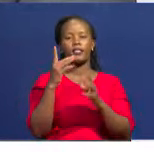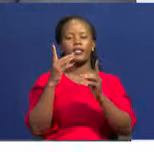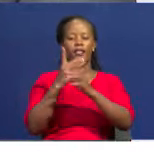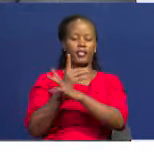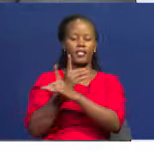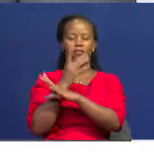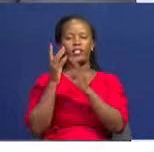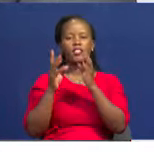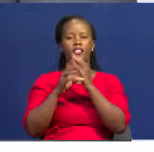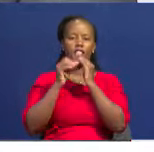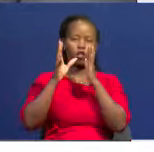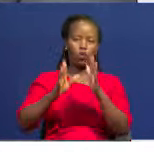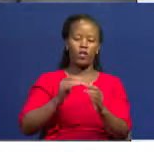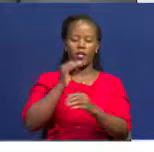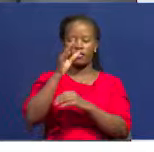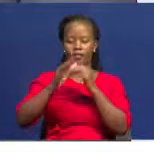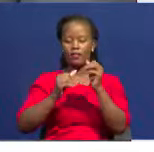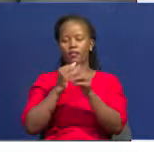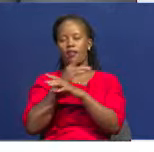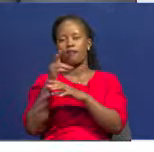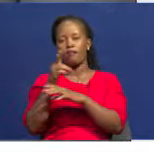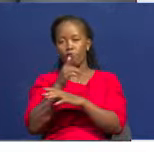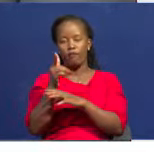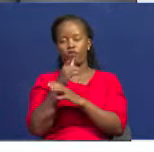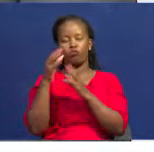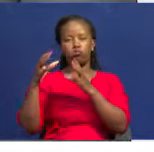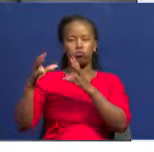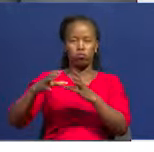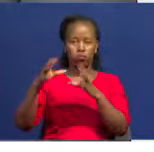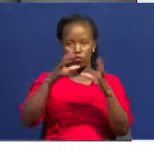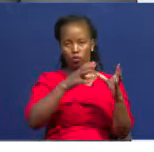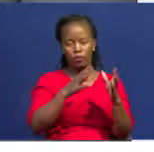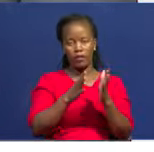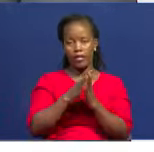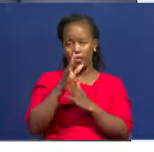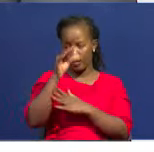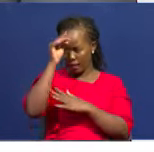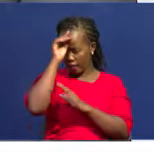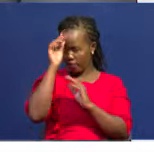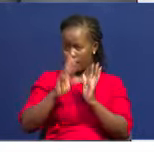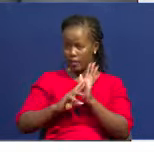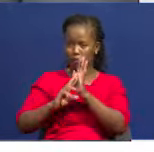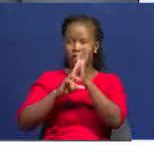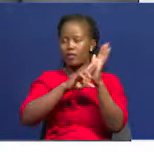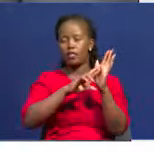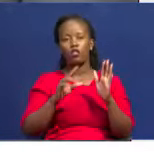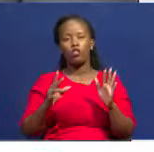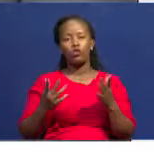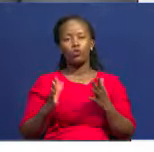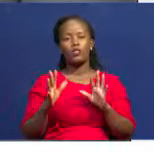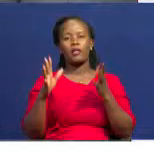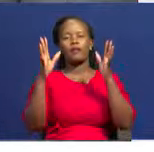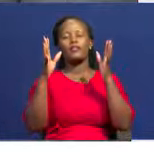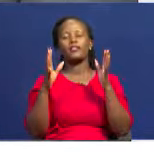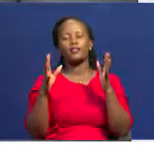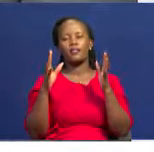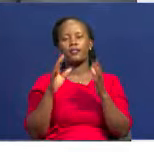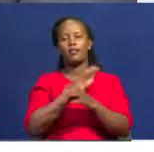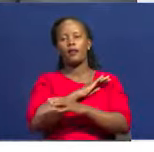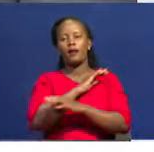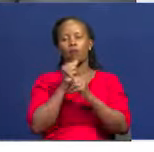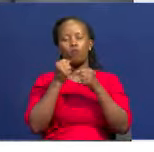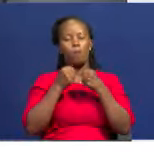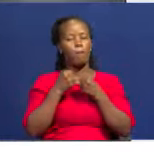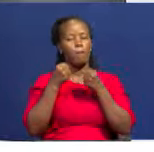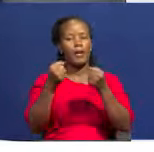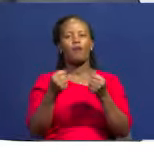stakeholders, filmmakers, environmental advocates, and government representatives to celebrate the power of mobile technology in capturing